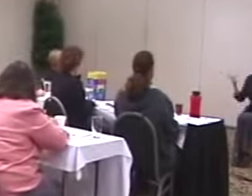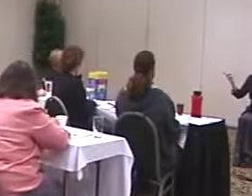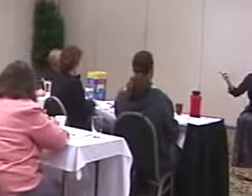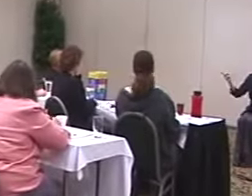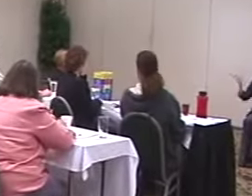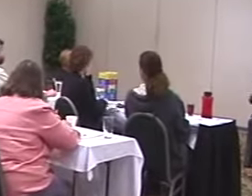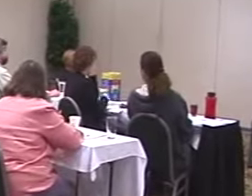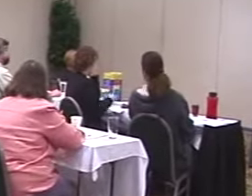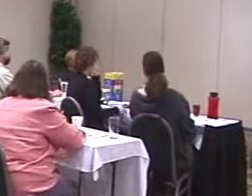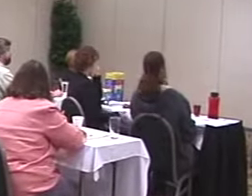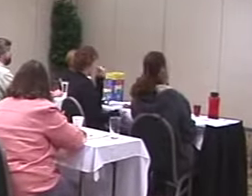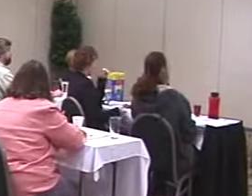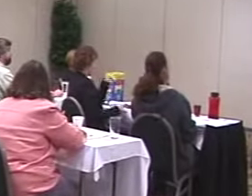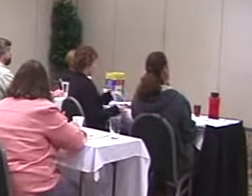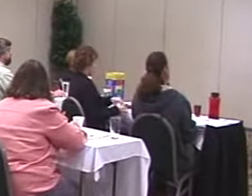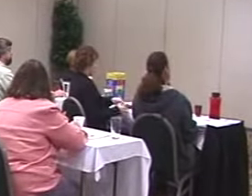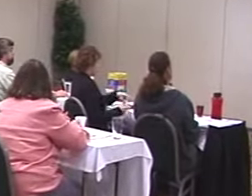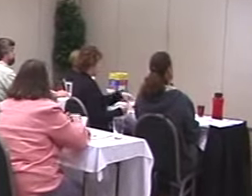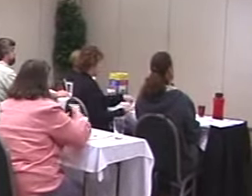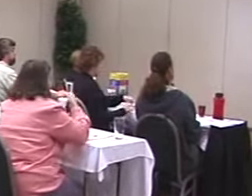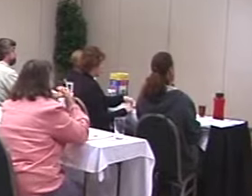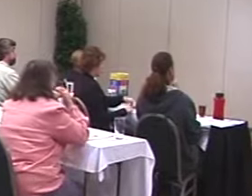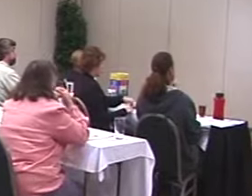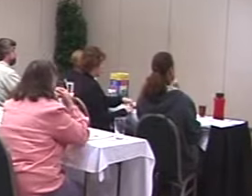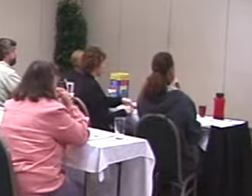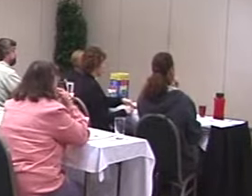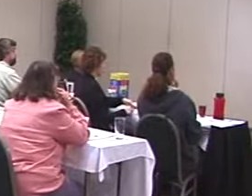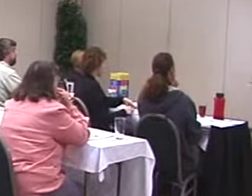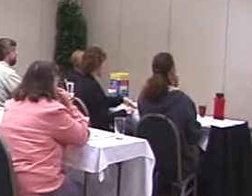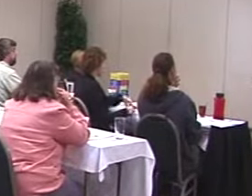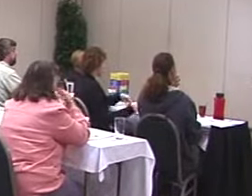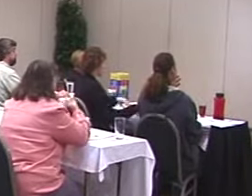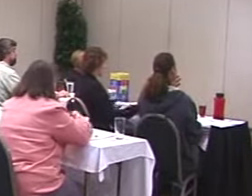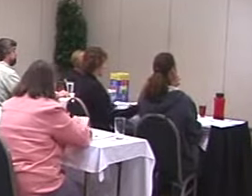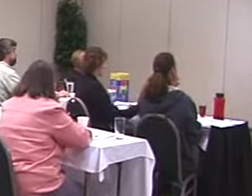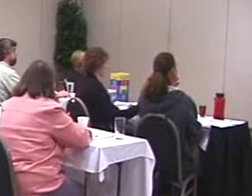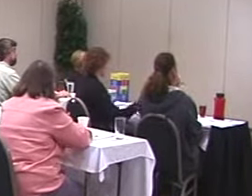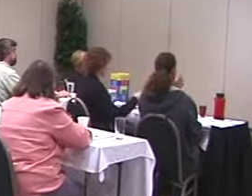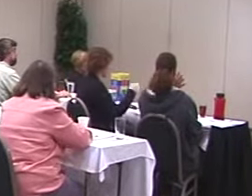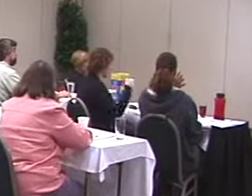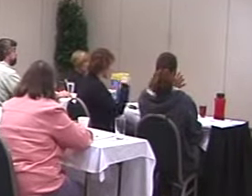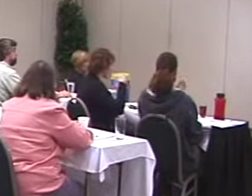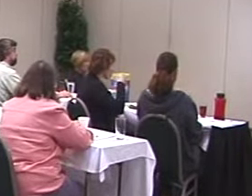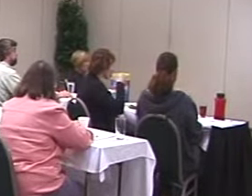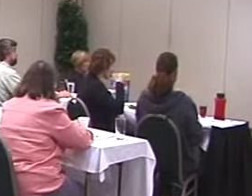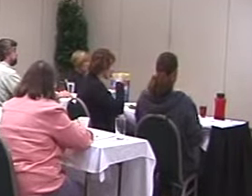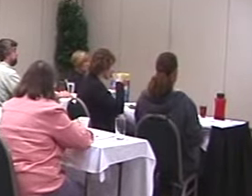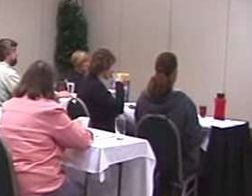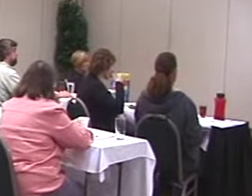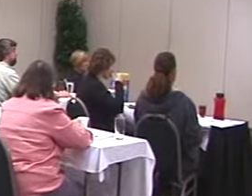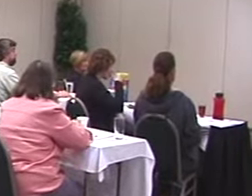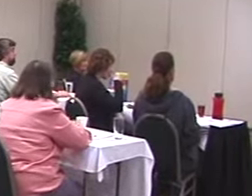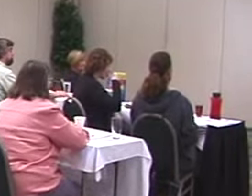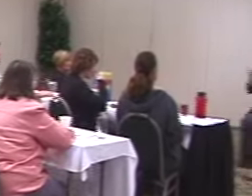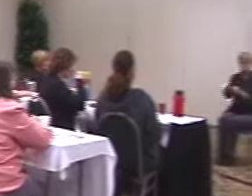Follow directions that are presented to the whole group, or is she just defiant of directions given directly to her?